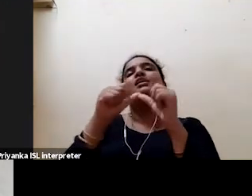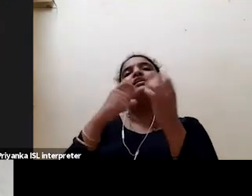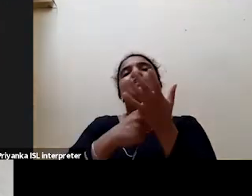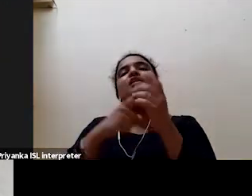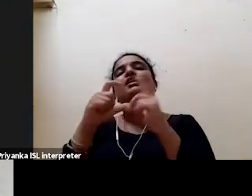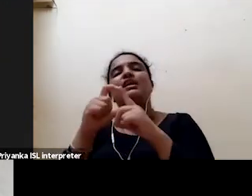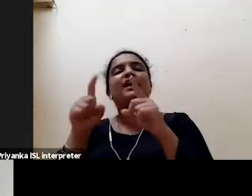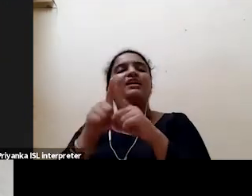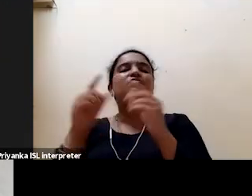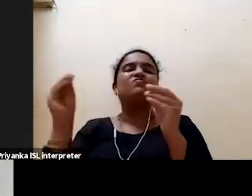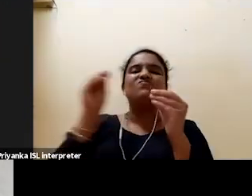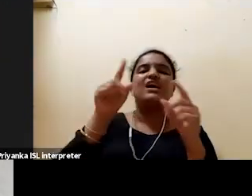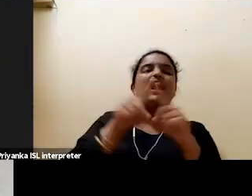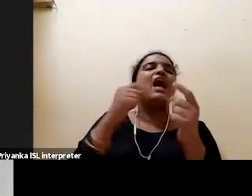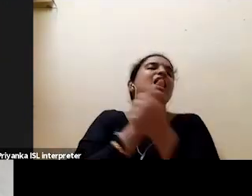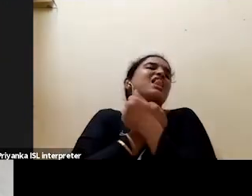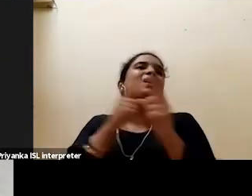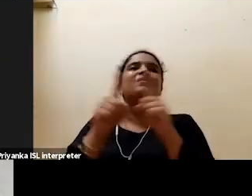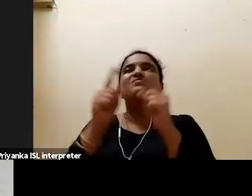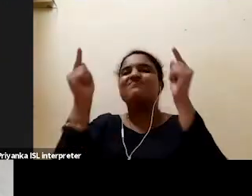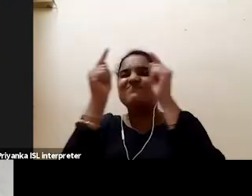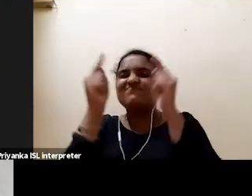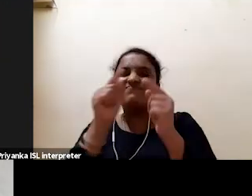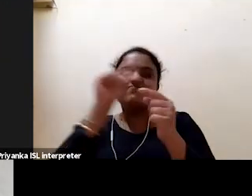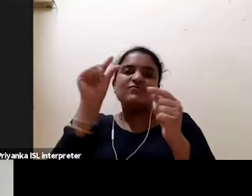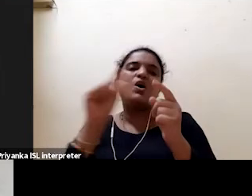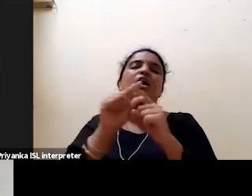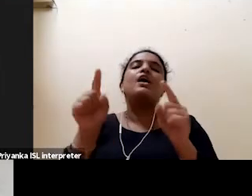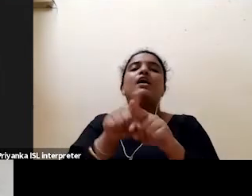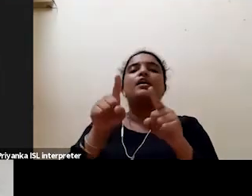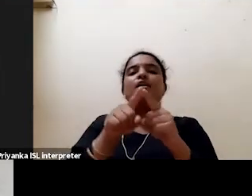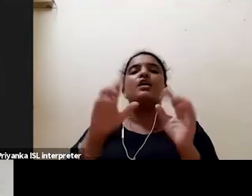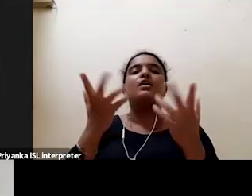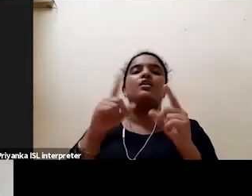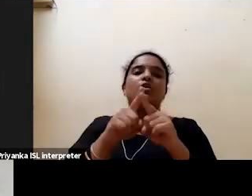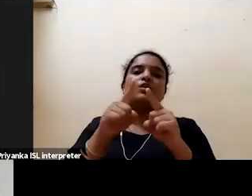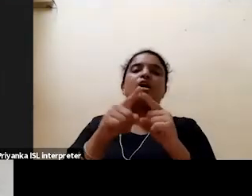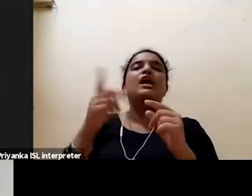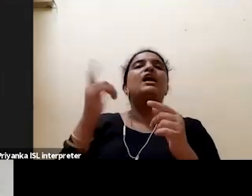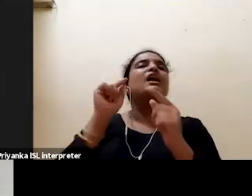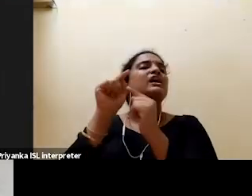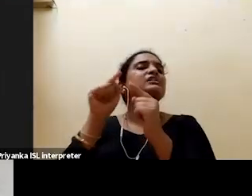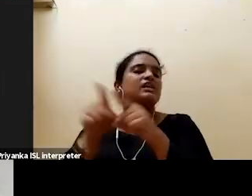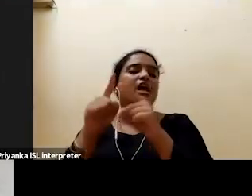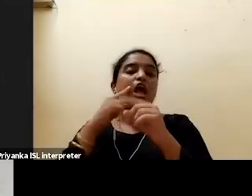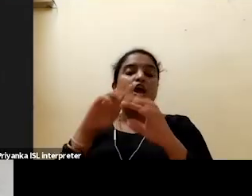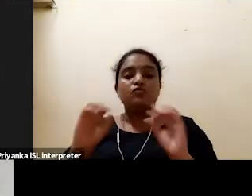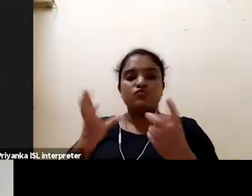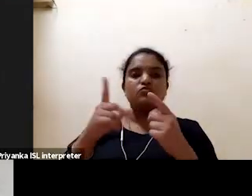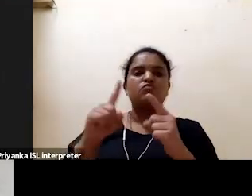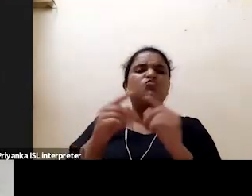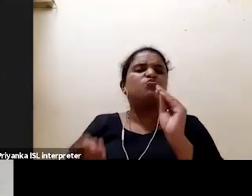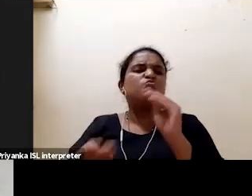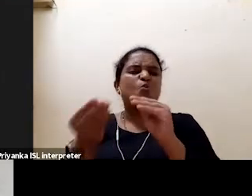personal. um, and then hook the reader in the very first few lines, similar to Instagram. See, if you start rambling too much